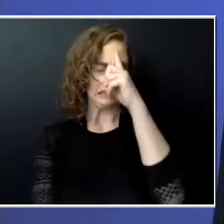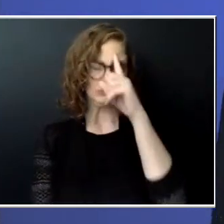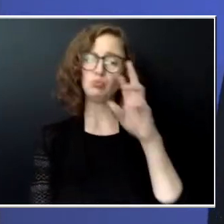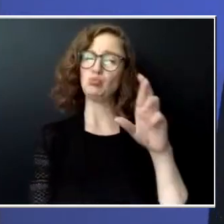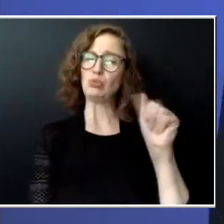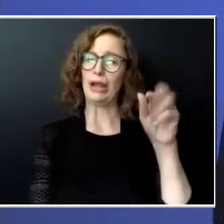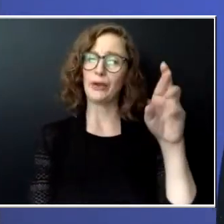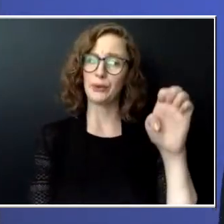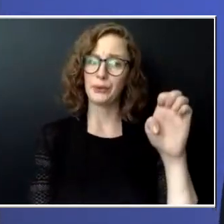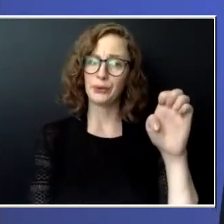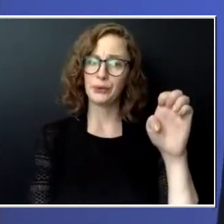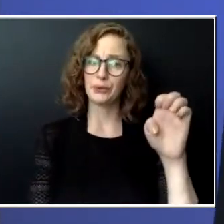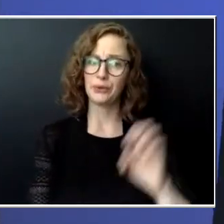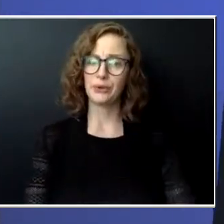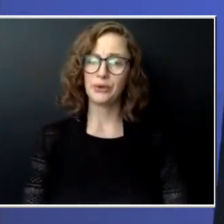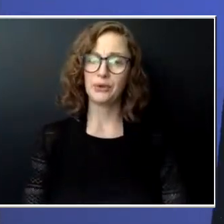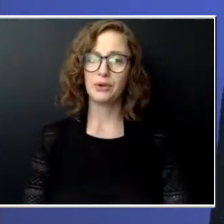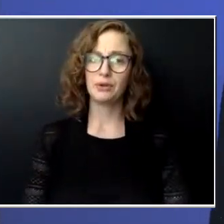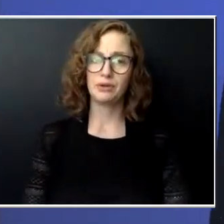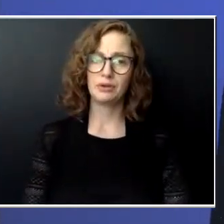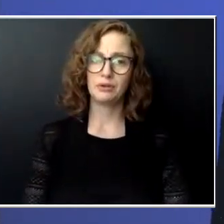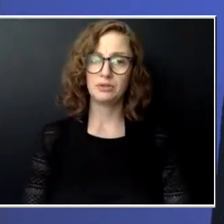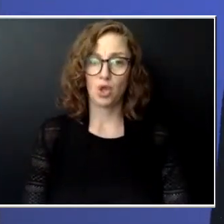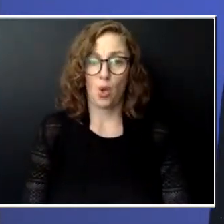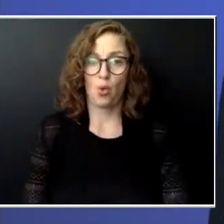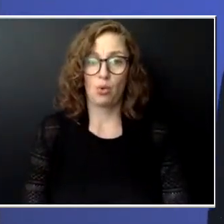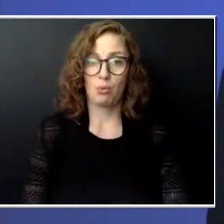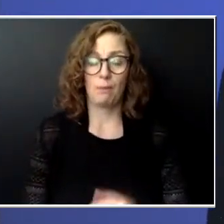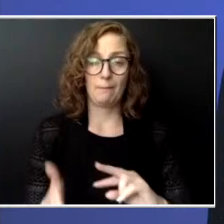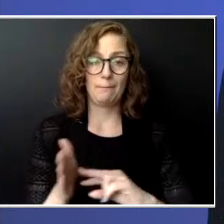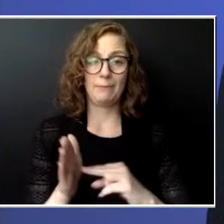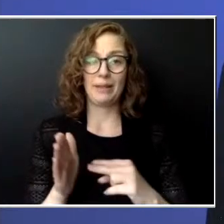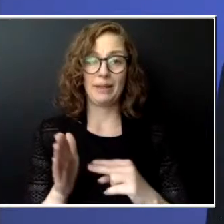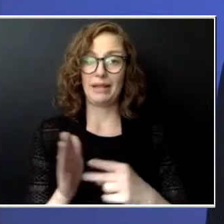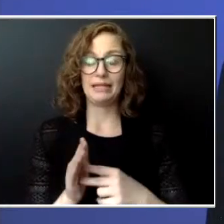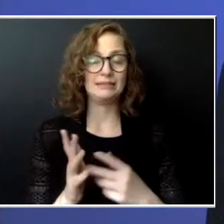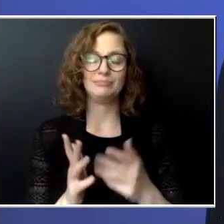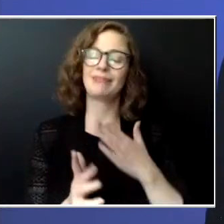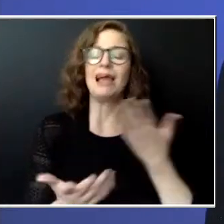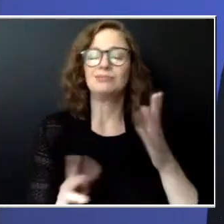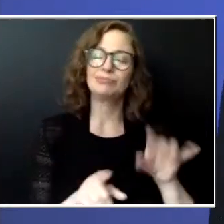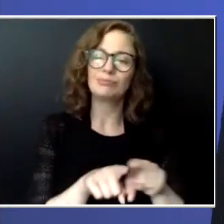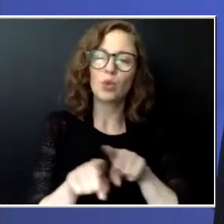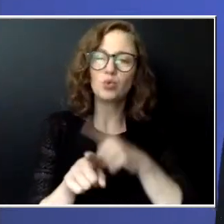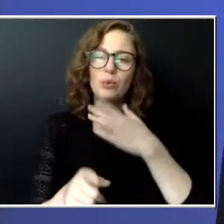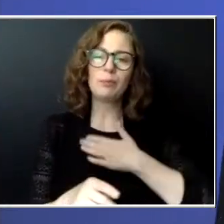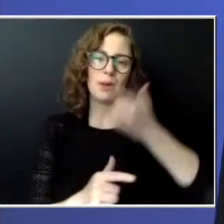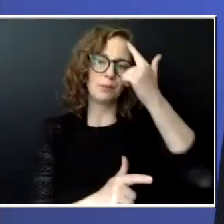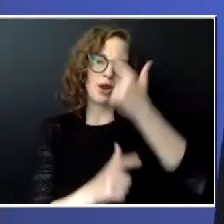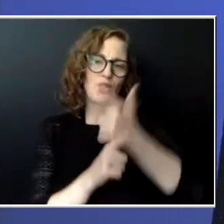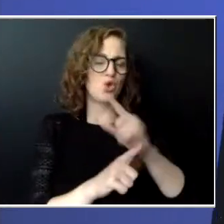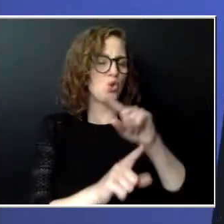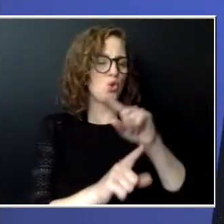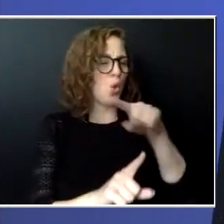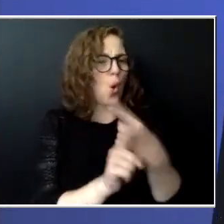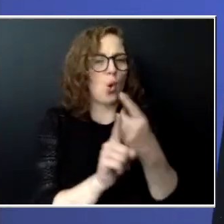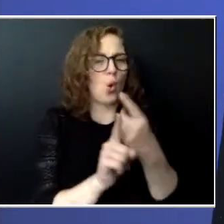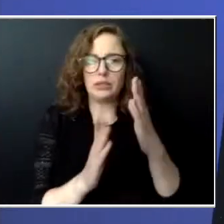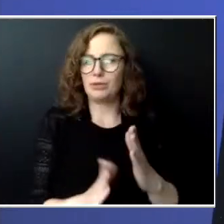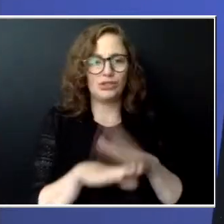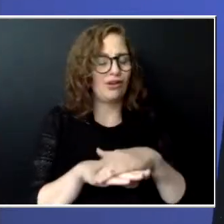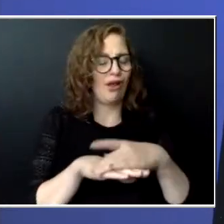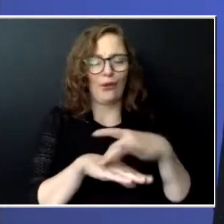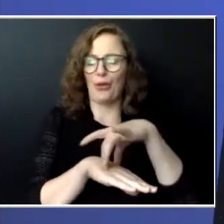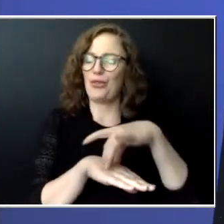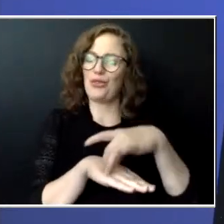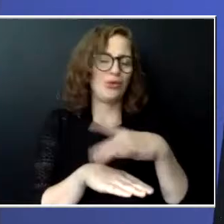on the planet that would do that for me. And so I was glad he was around and healthy.